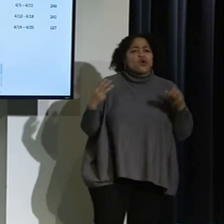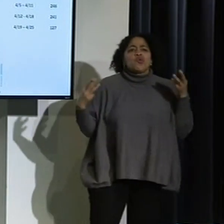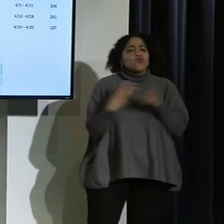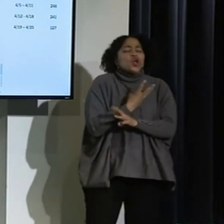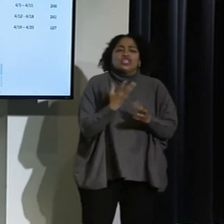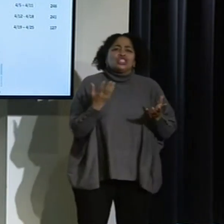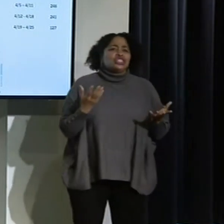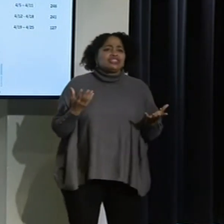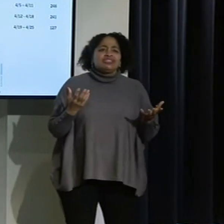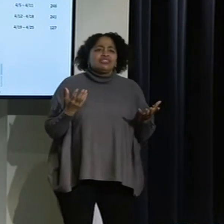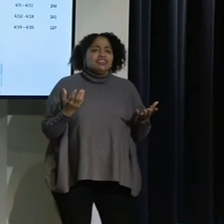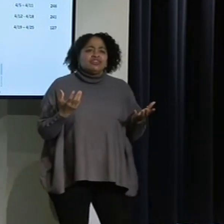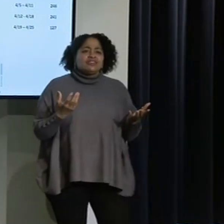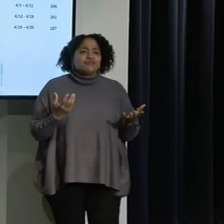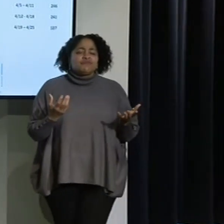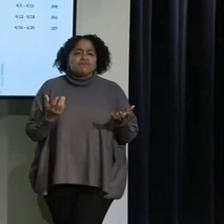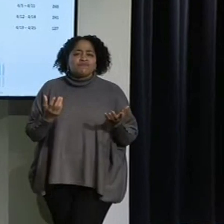worse